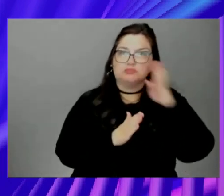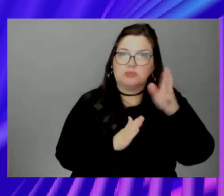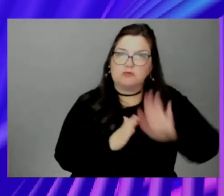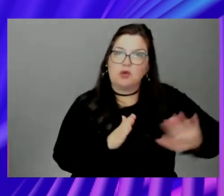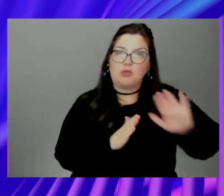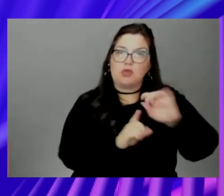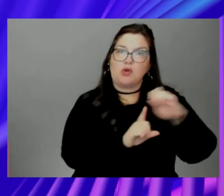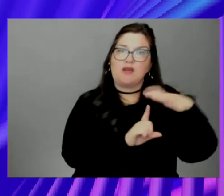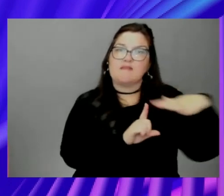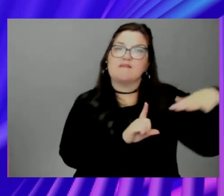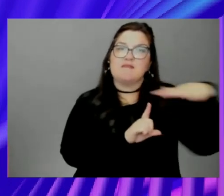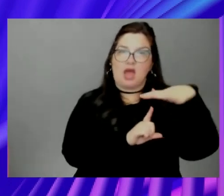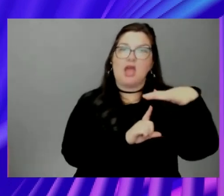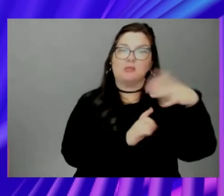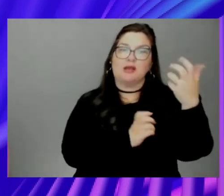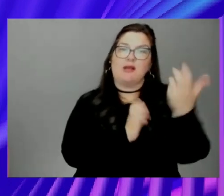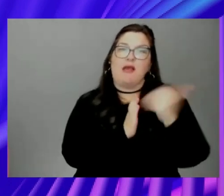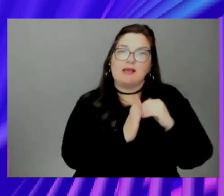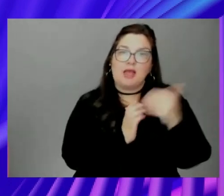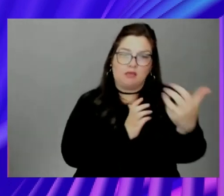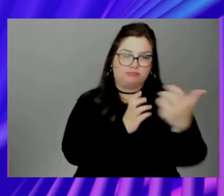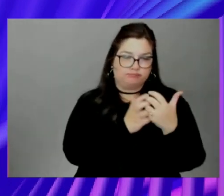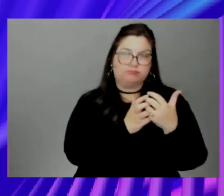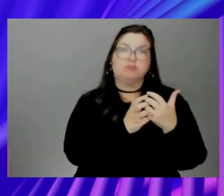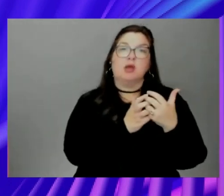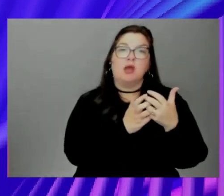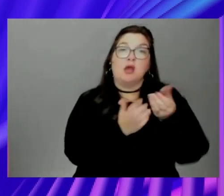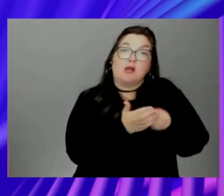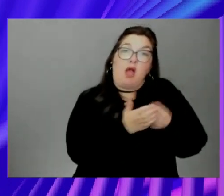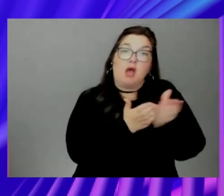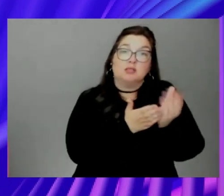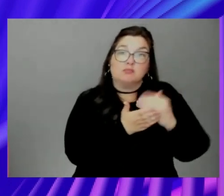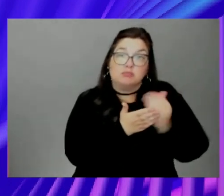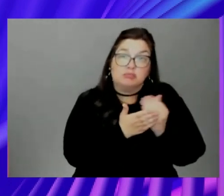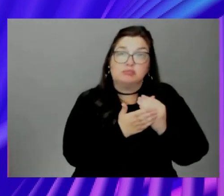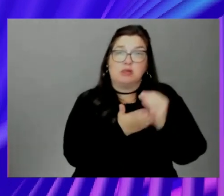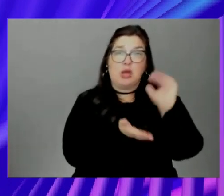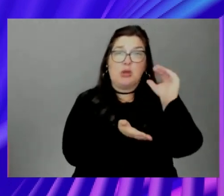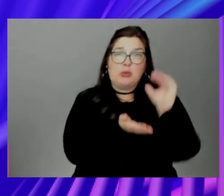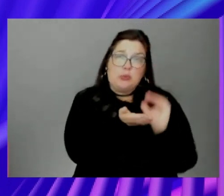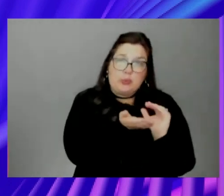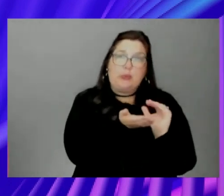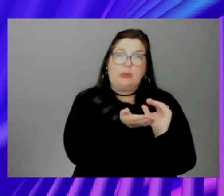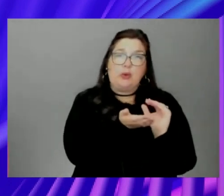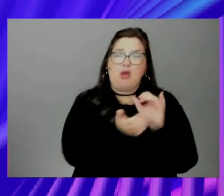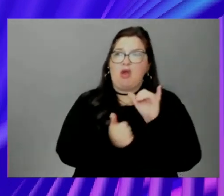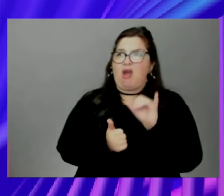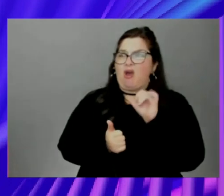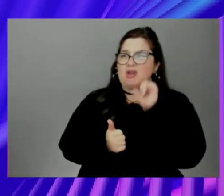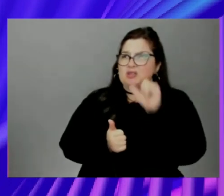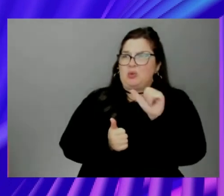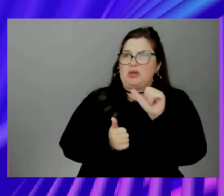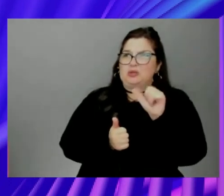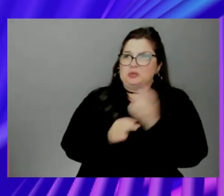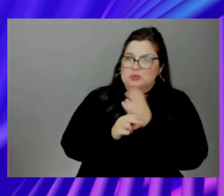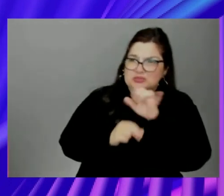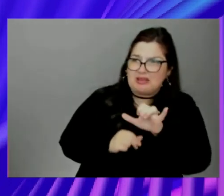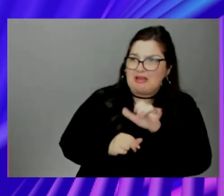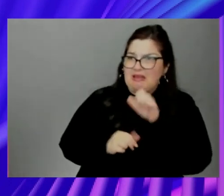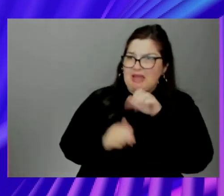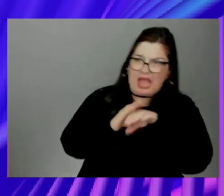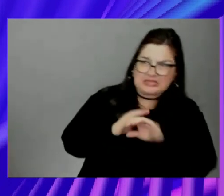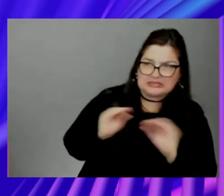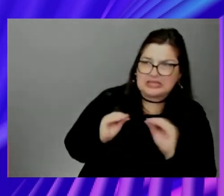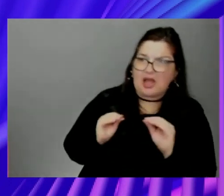keep people, keep those budgetary costs down, so they're not provisioning resources they don't have access to. It's going to help put things in the right VPCs and the